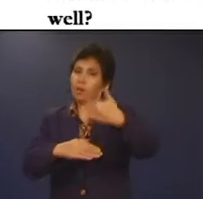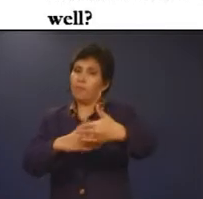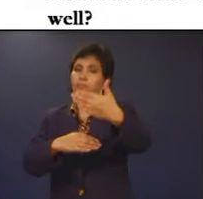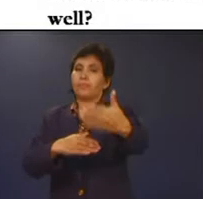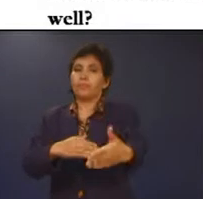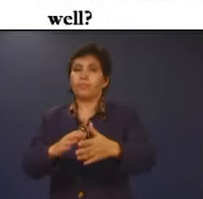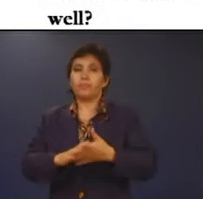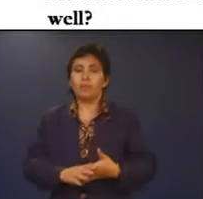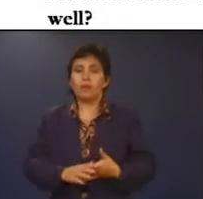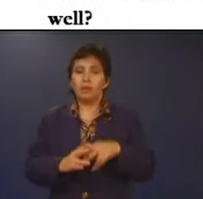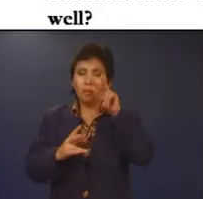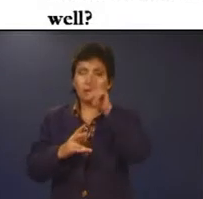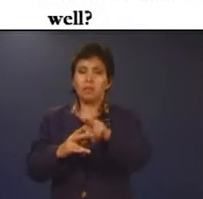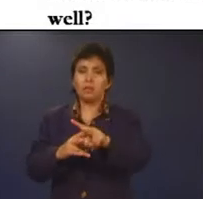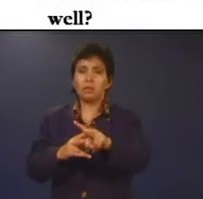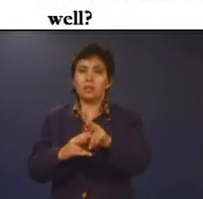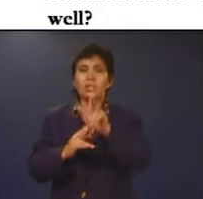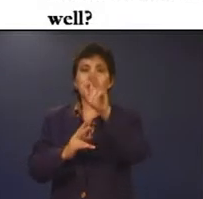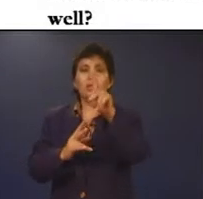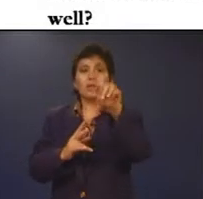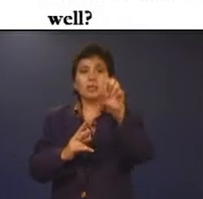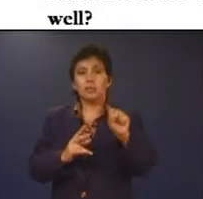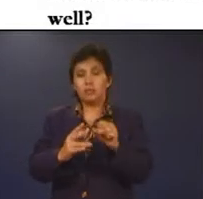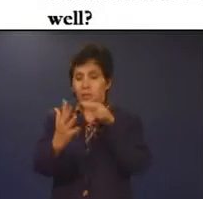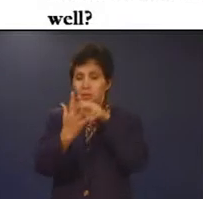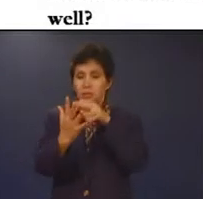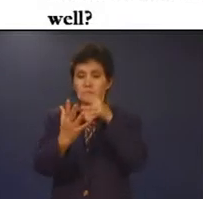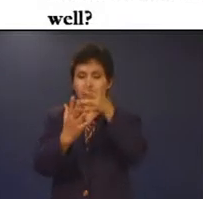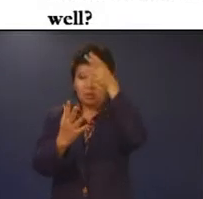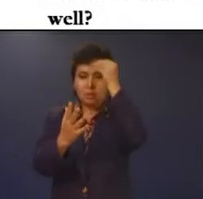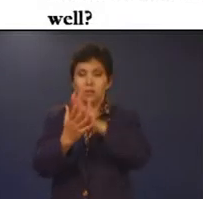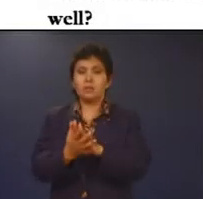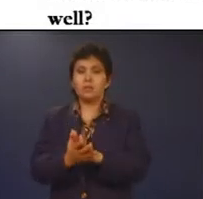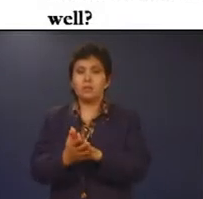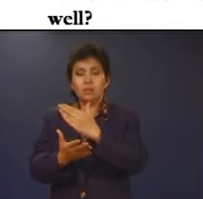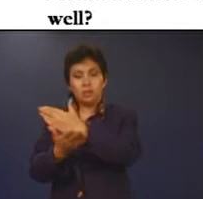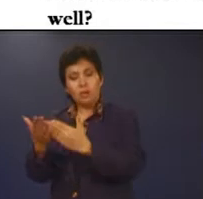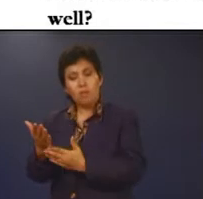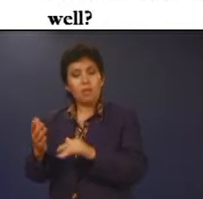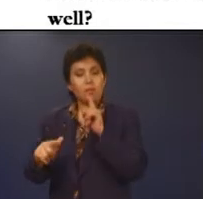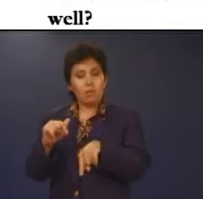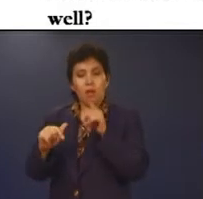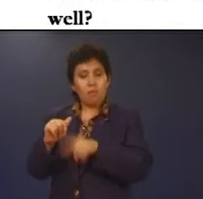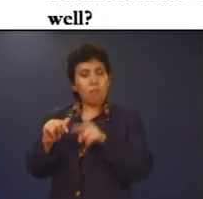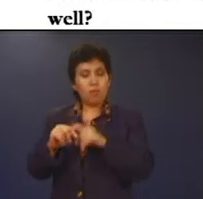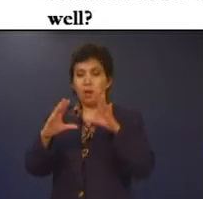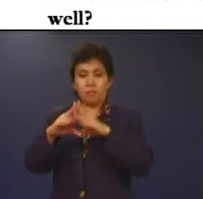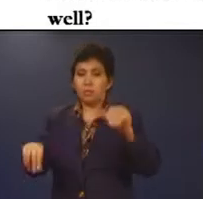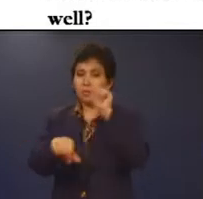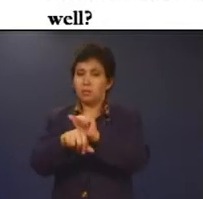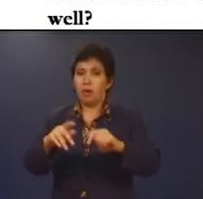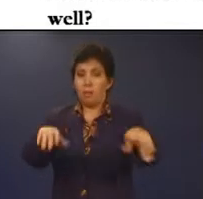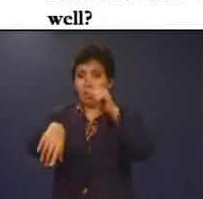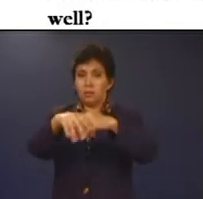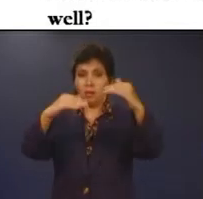Next one, there is, let's look at a case study. Now, when someone couldn't finish their work before the deadline, we